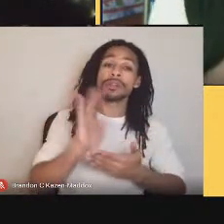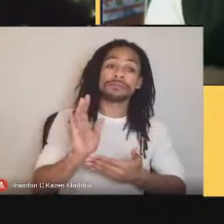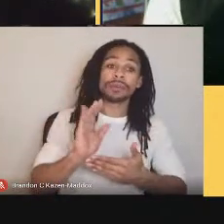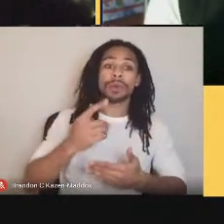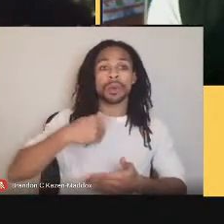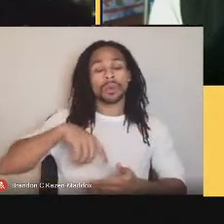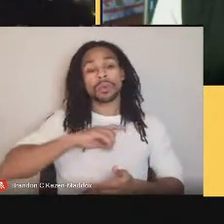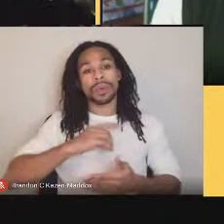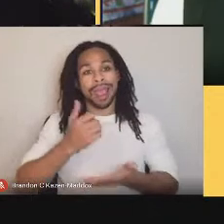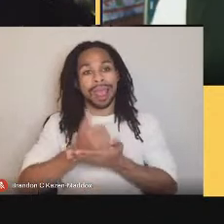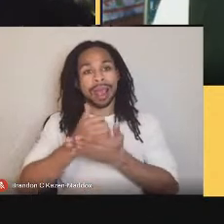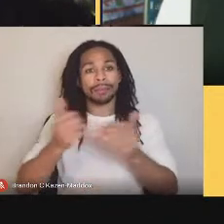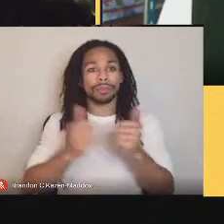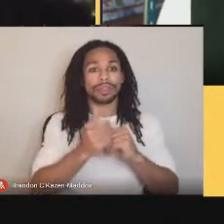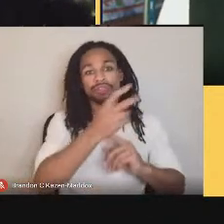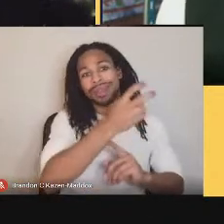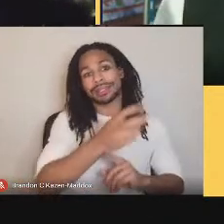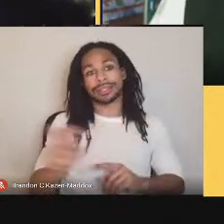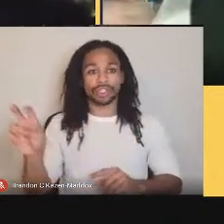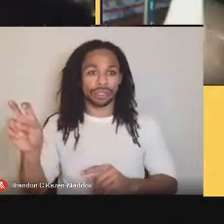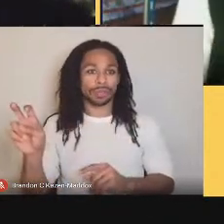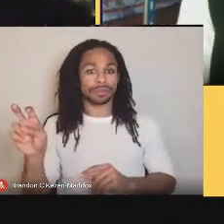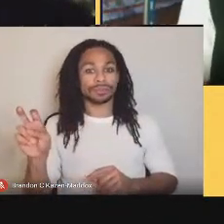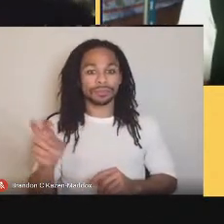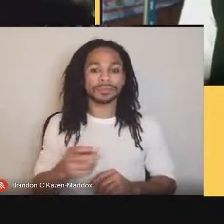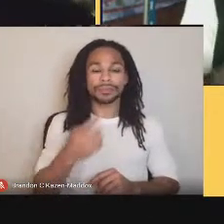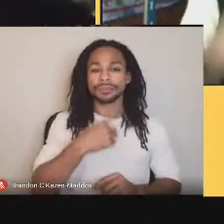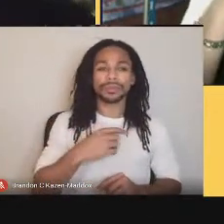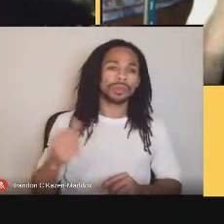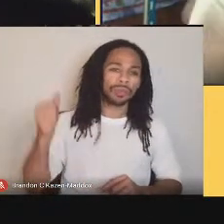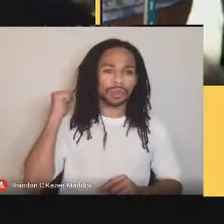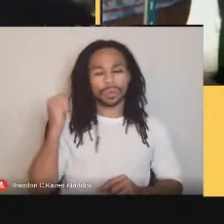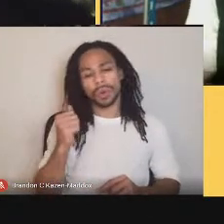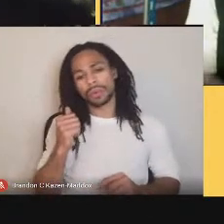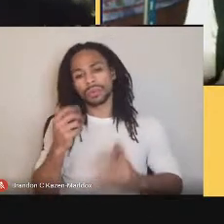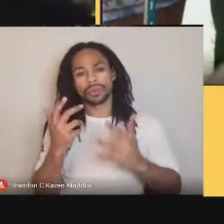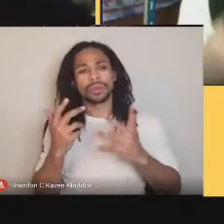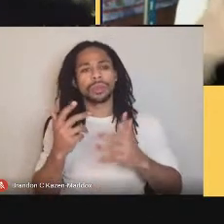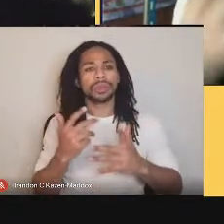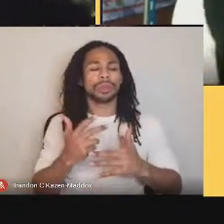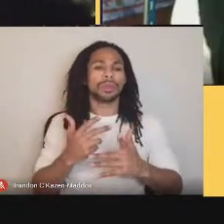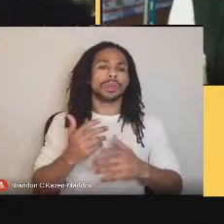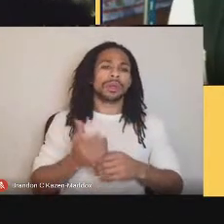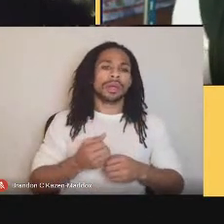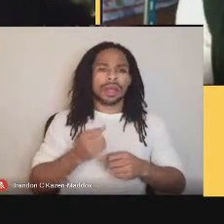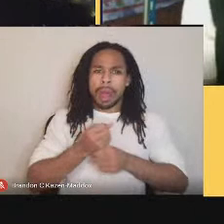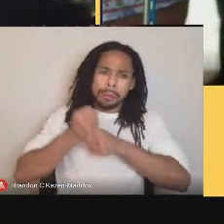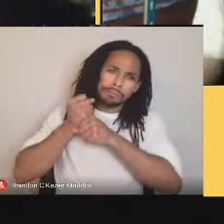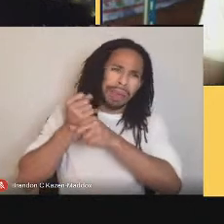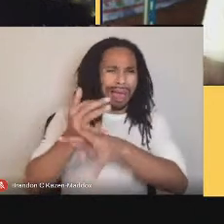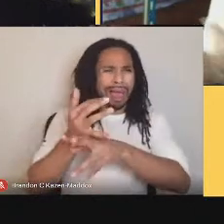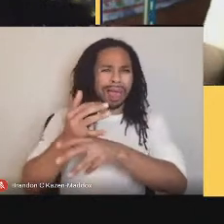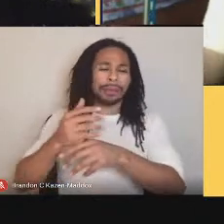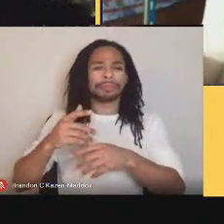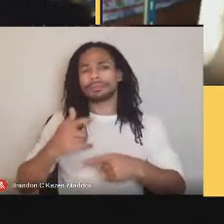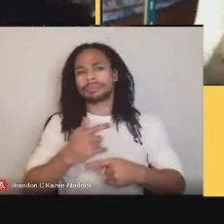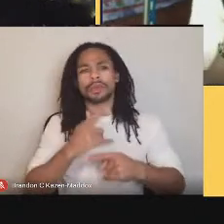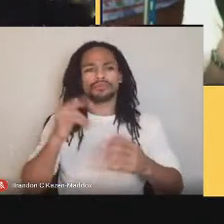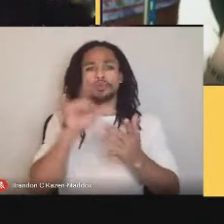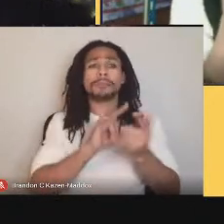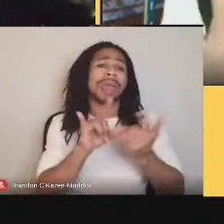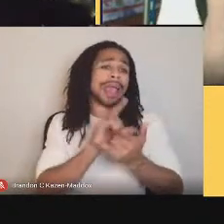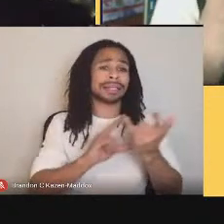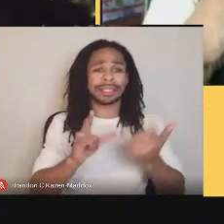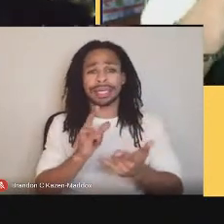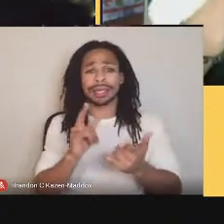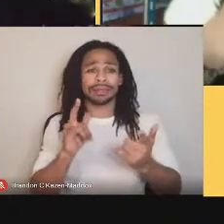with transitions. You know, a lot of this, we're not going to hit you over the head immediately with a really romantic theme if that's kind of what we're going